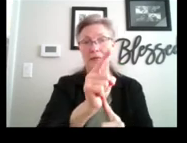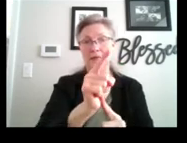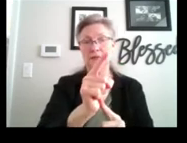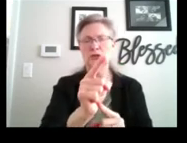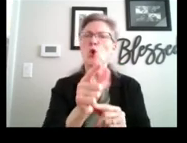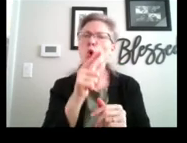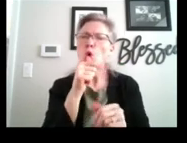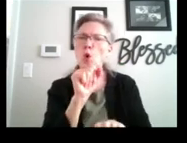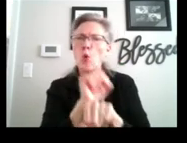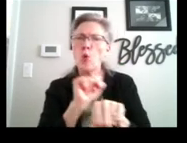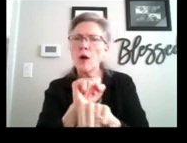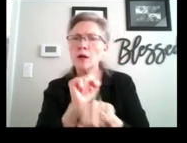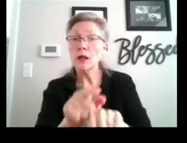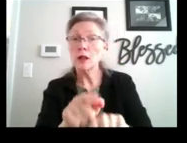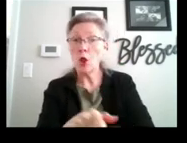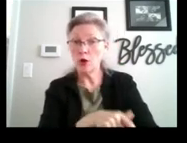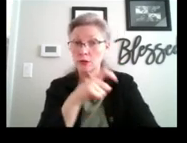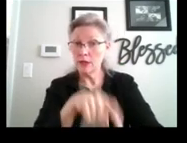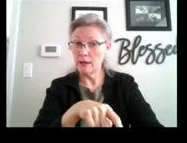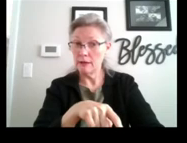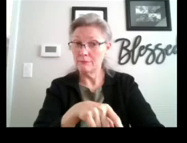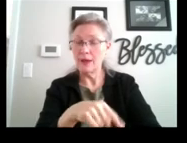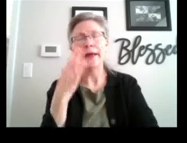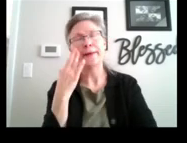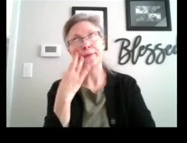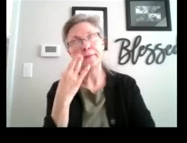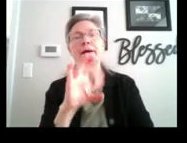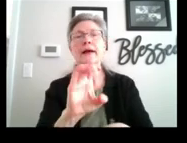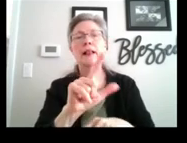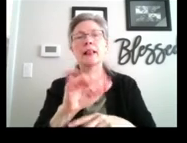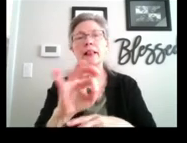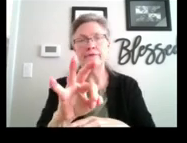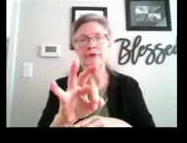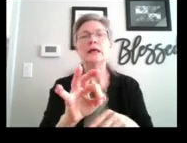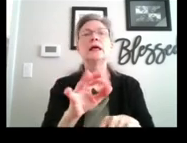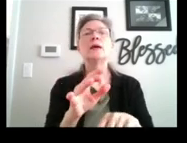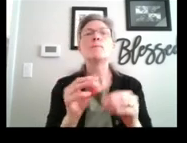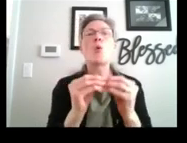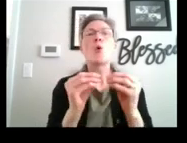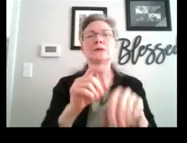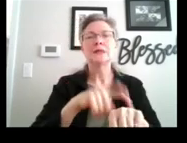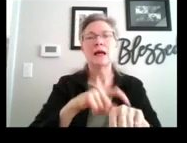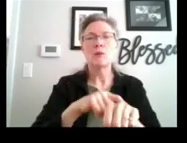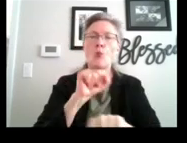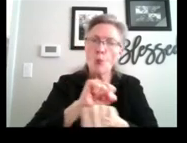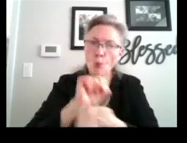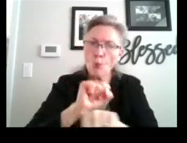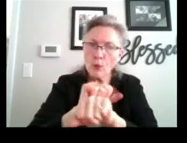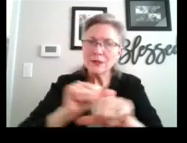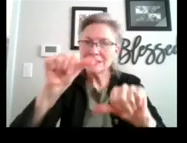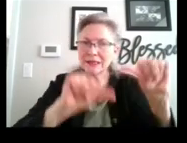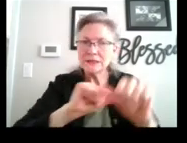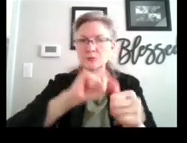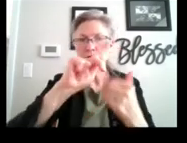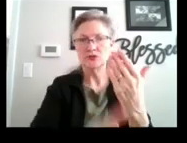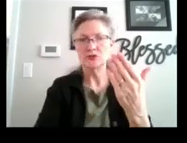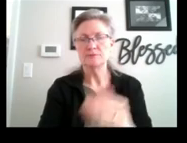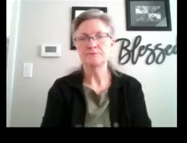spent more time? I already know that the answer to that would be Cliff. Cliff was the one who spent more time. Cliff.